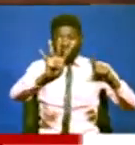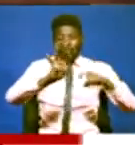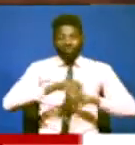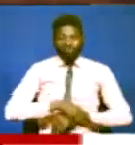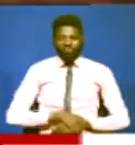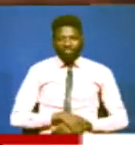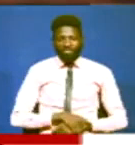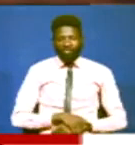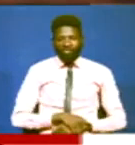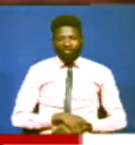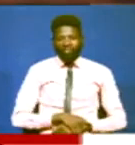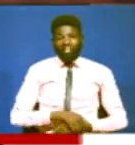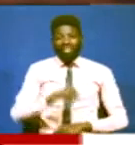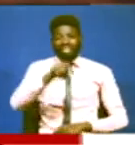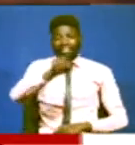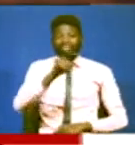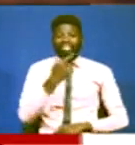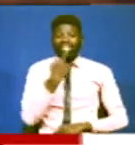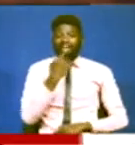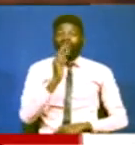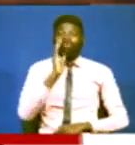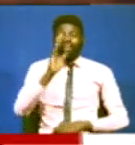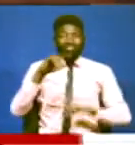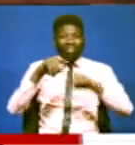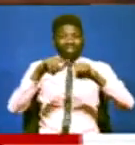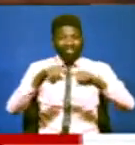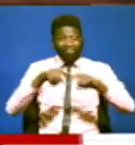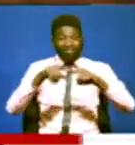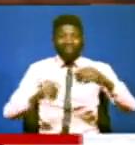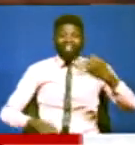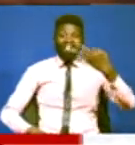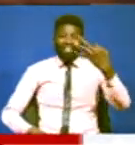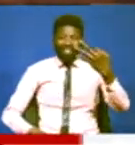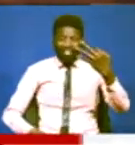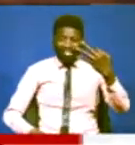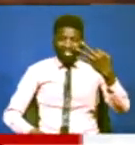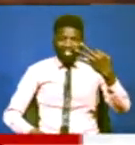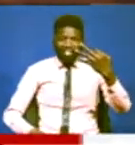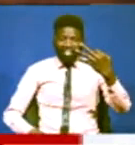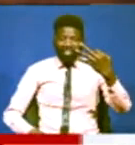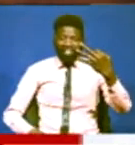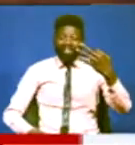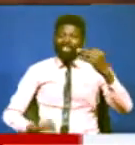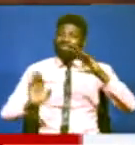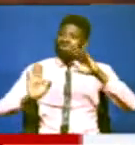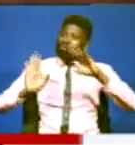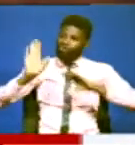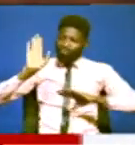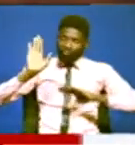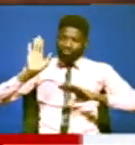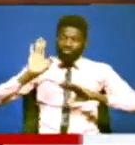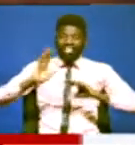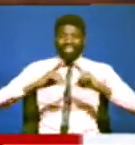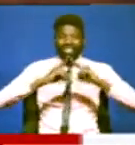4. You said you would rely on 3 affidavits. Which are those 3 affidavits there? The